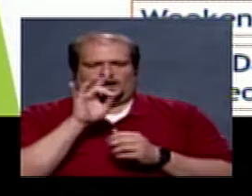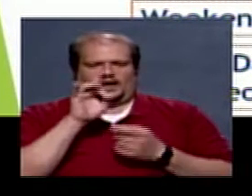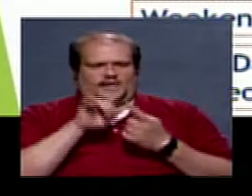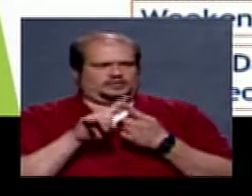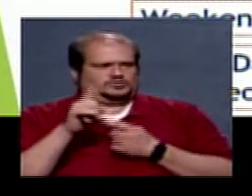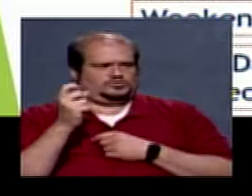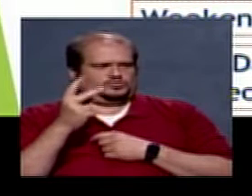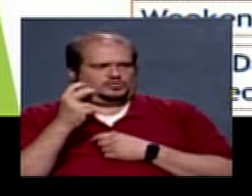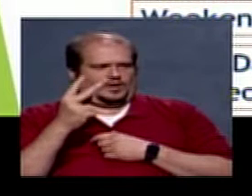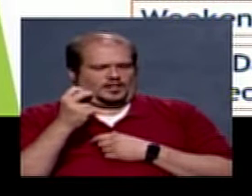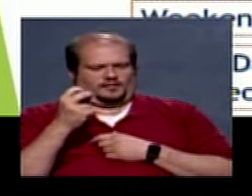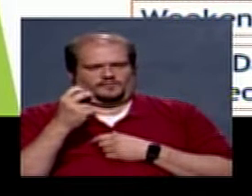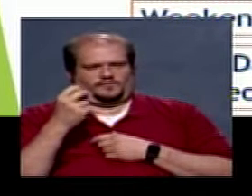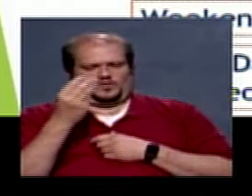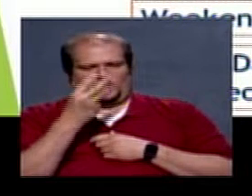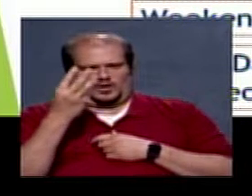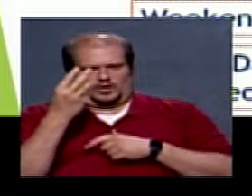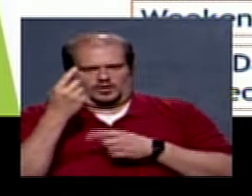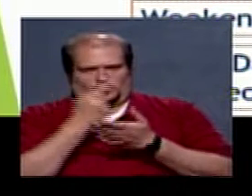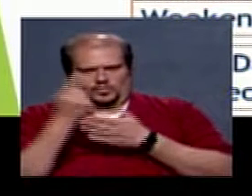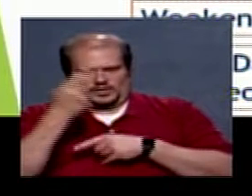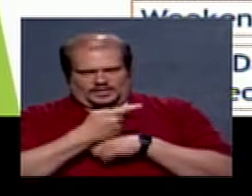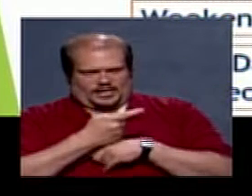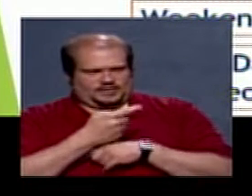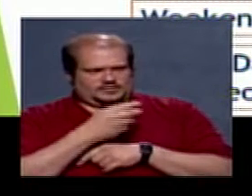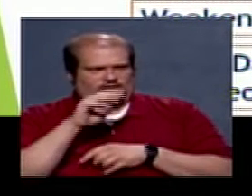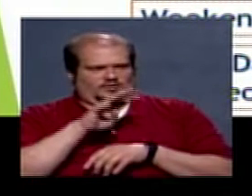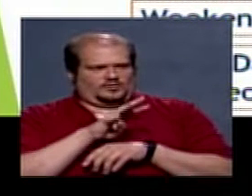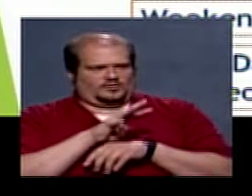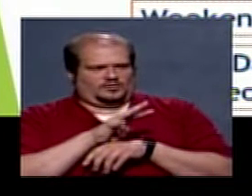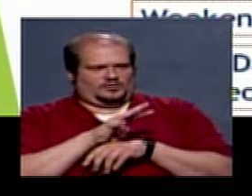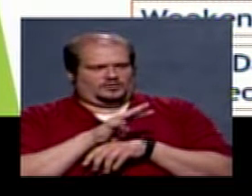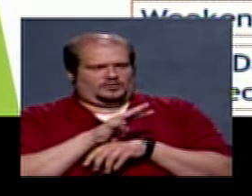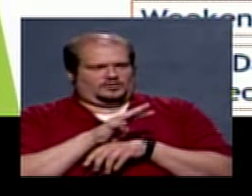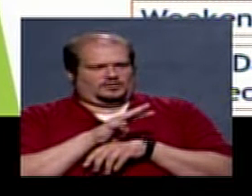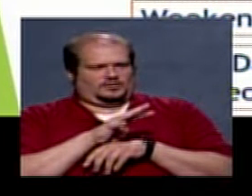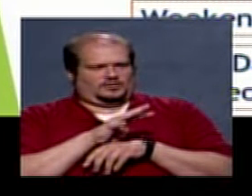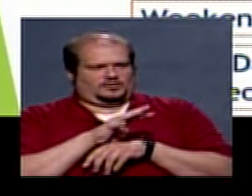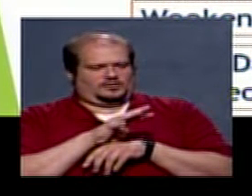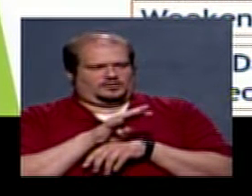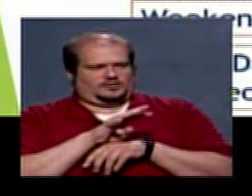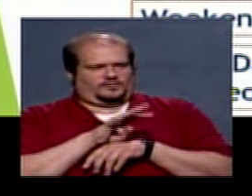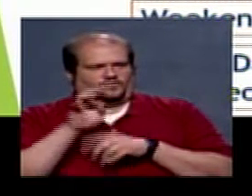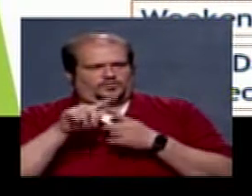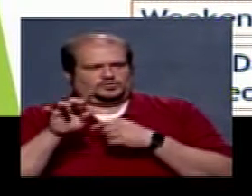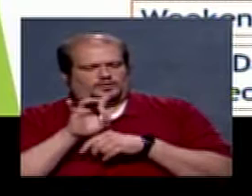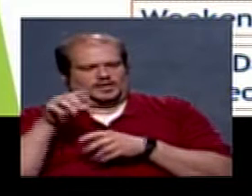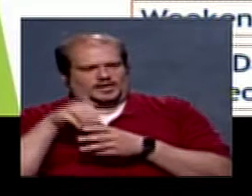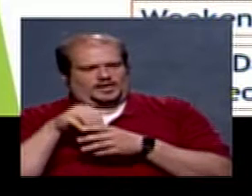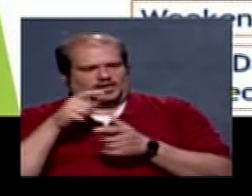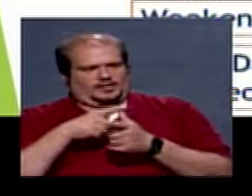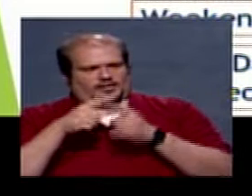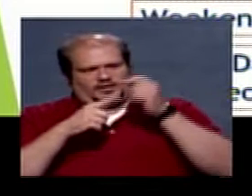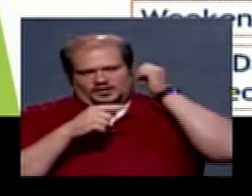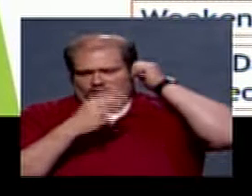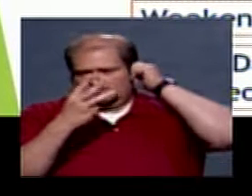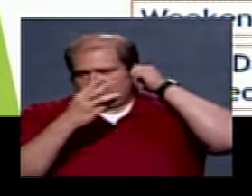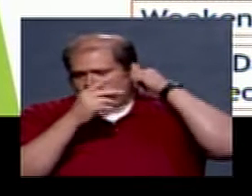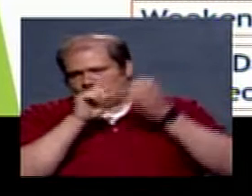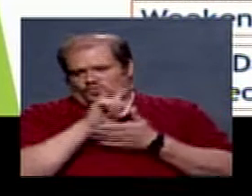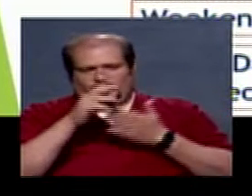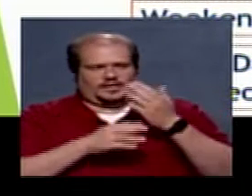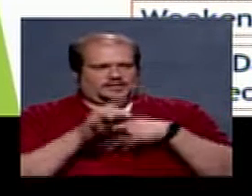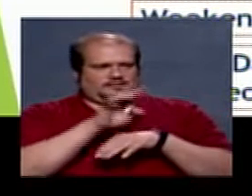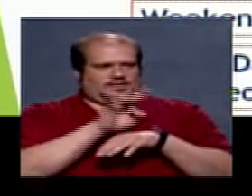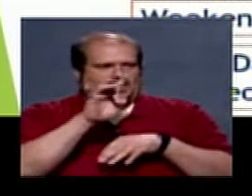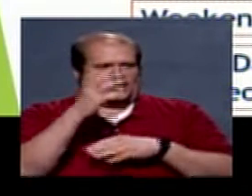12 on weekdays, and 4 to 8 in the evenings, and then on weekends